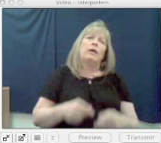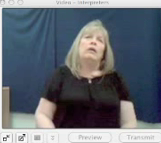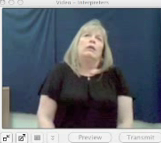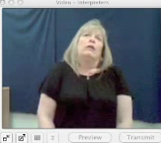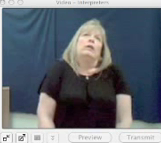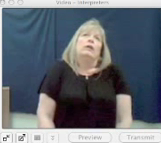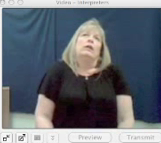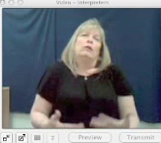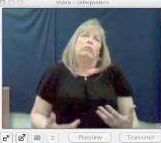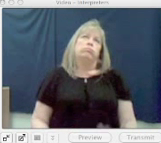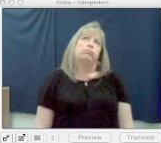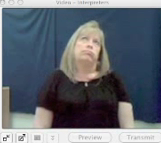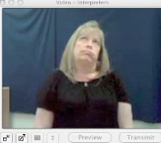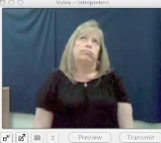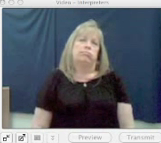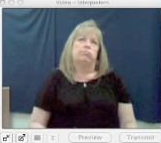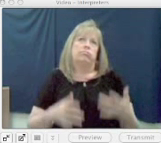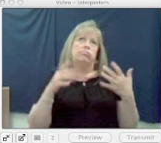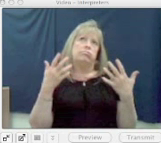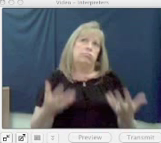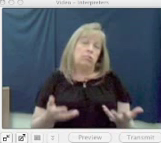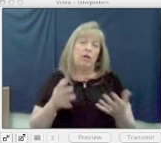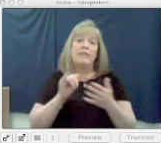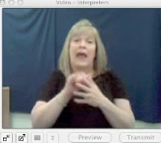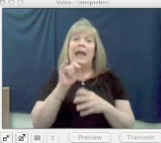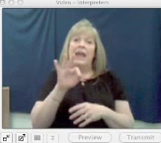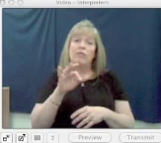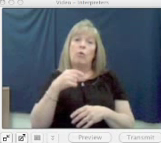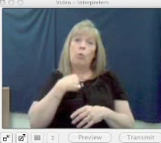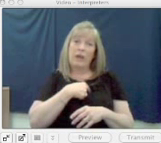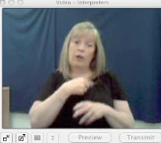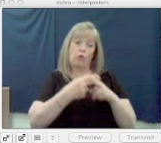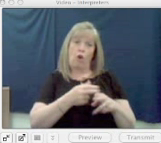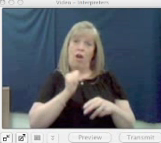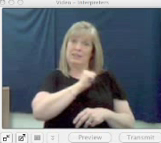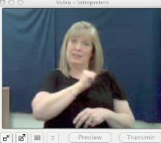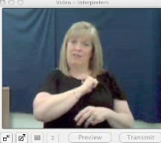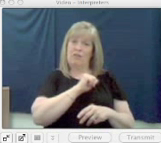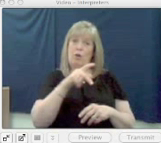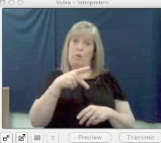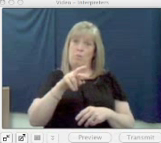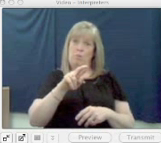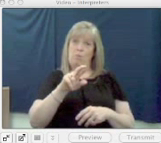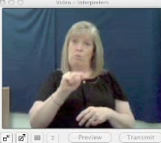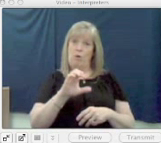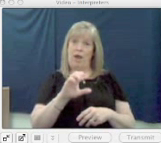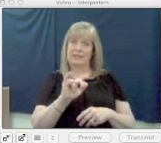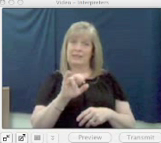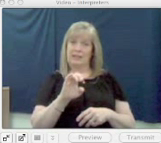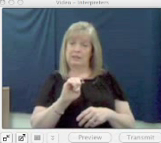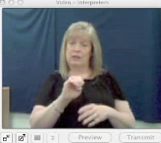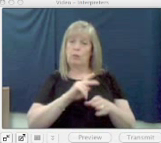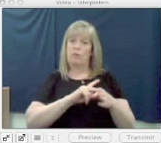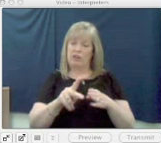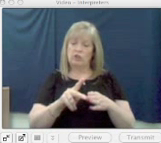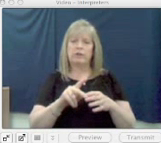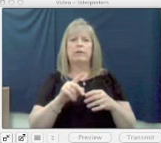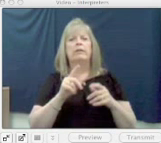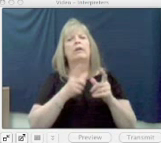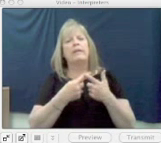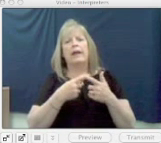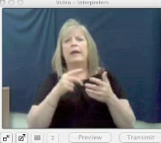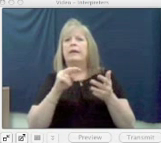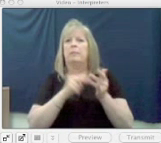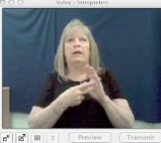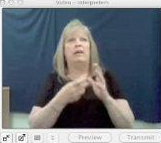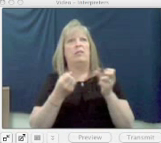as well, which is that if we were to suggest we are a practice profession, then there would be lots of things that would have